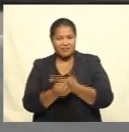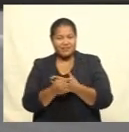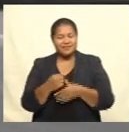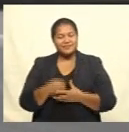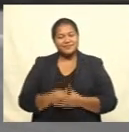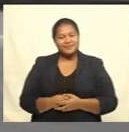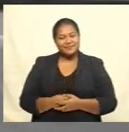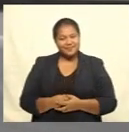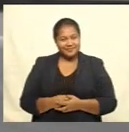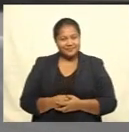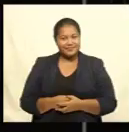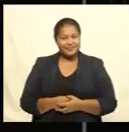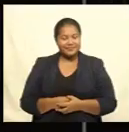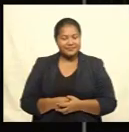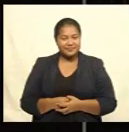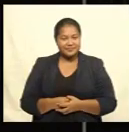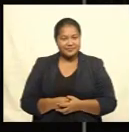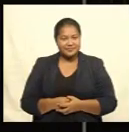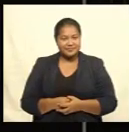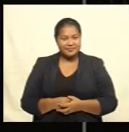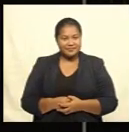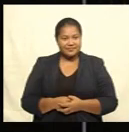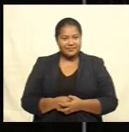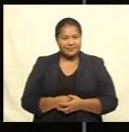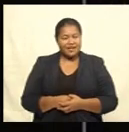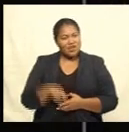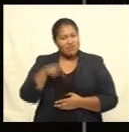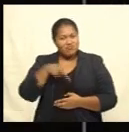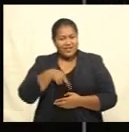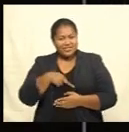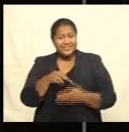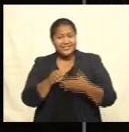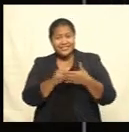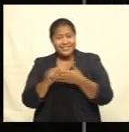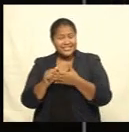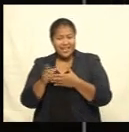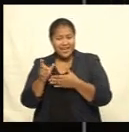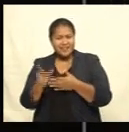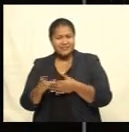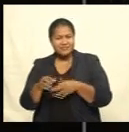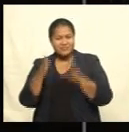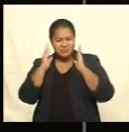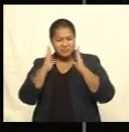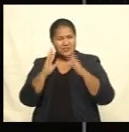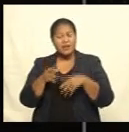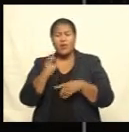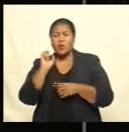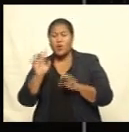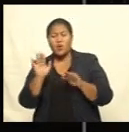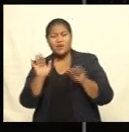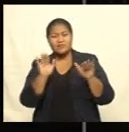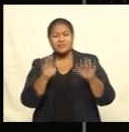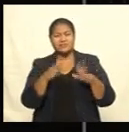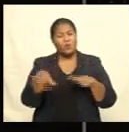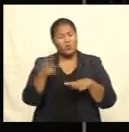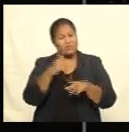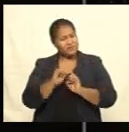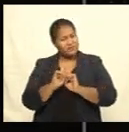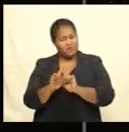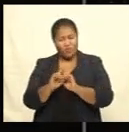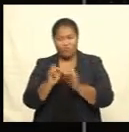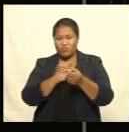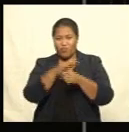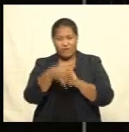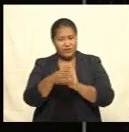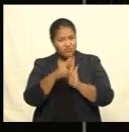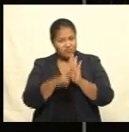Kumar, FBC News. Religious leaders are calling on followers to strictly adhere to COVID-19 protocols